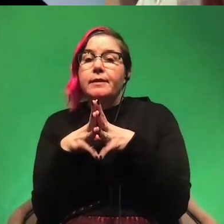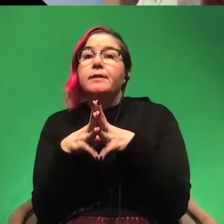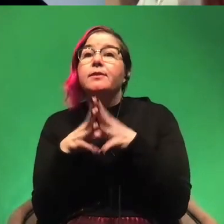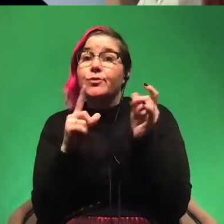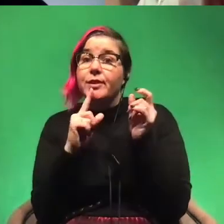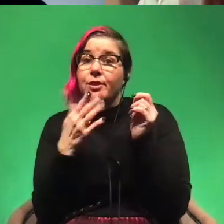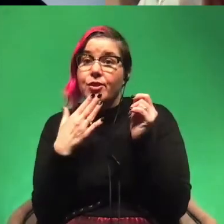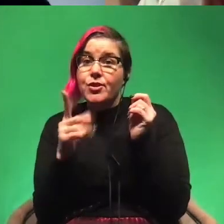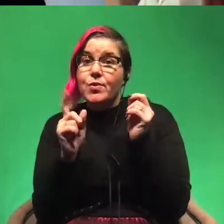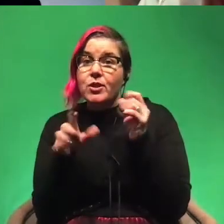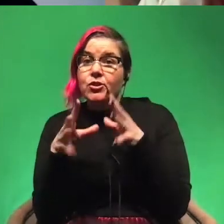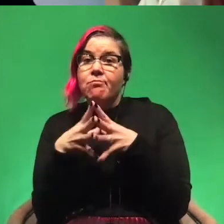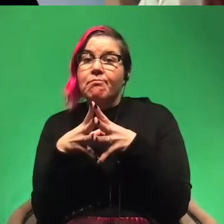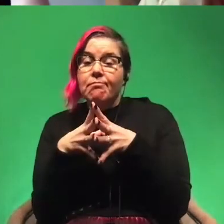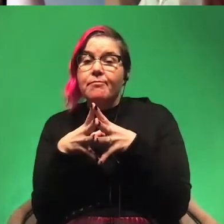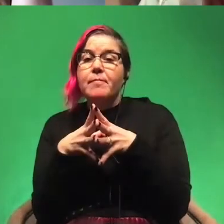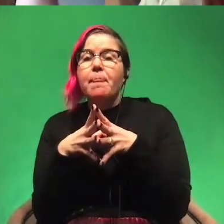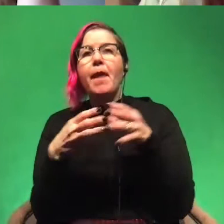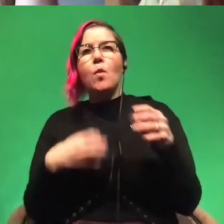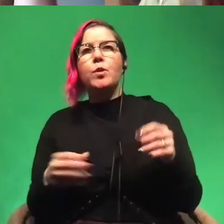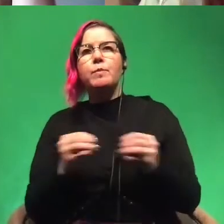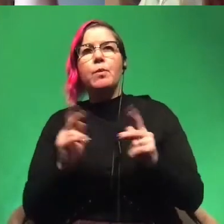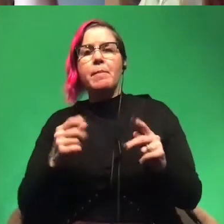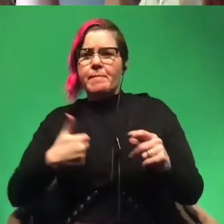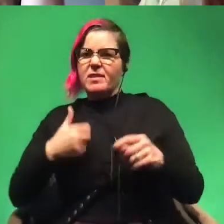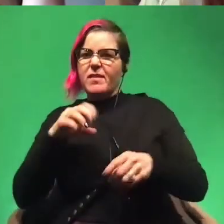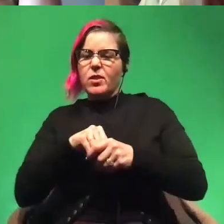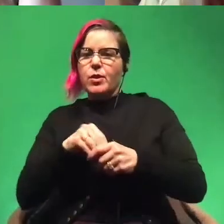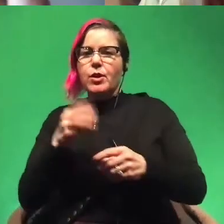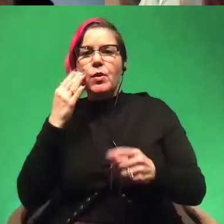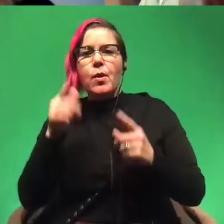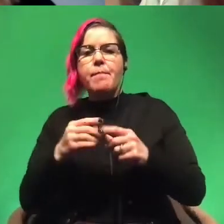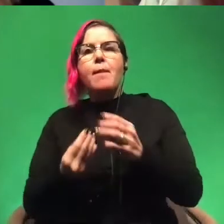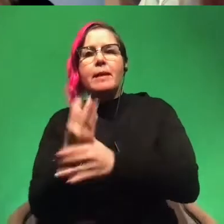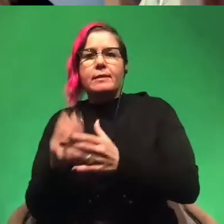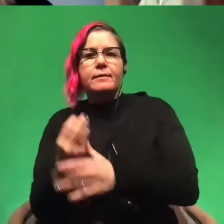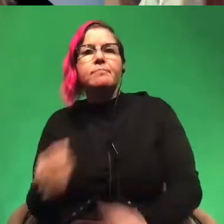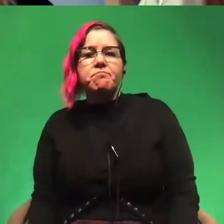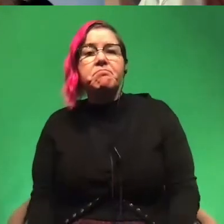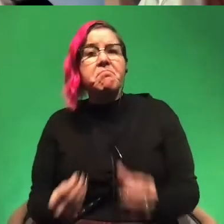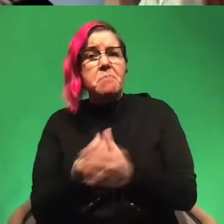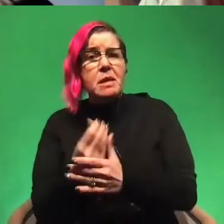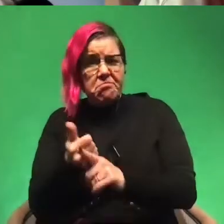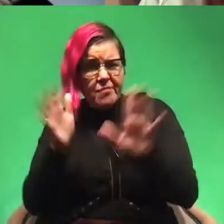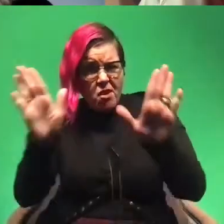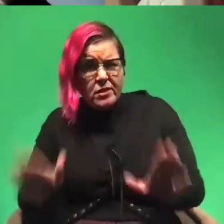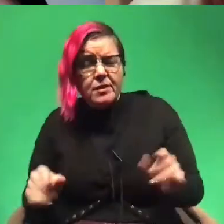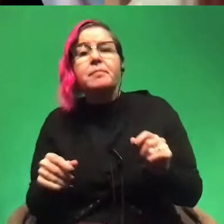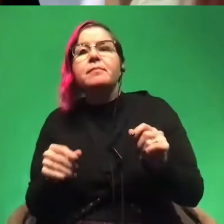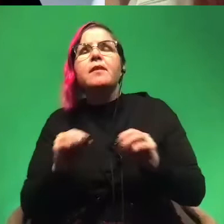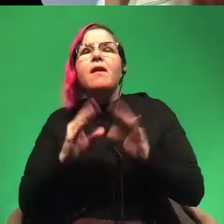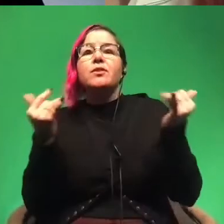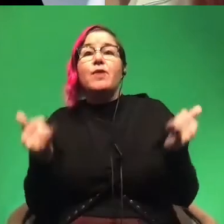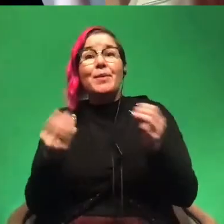really good question. I wish more people, myself included, knew about plants. Plants are awesome. And obviously right now